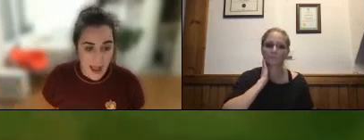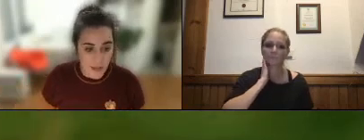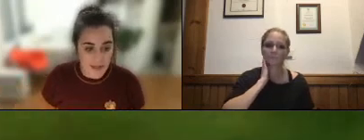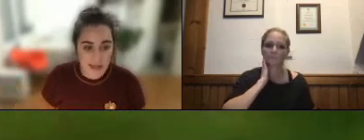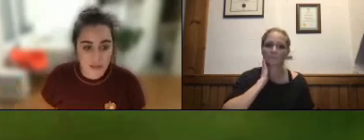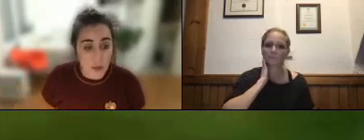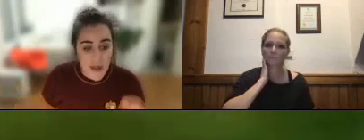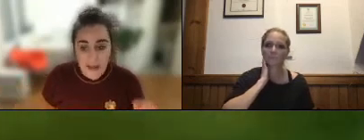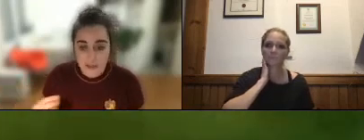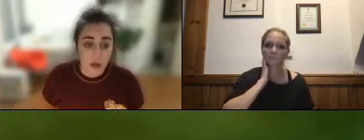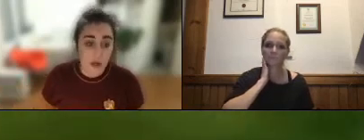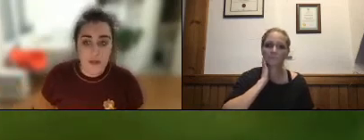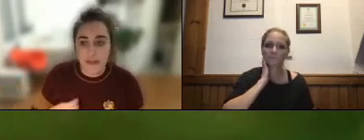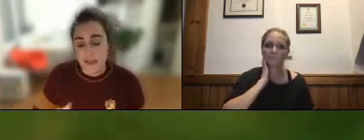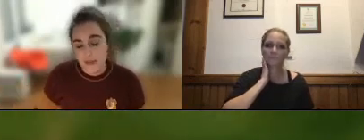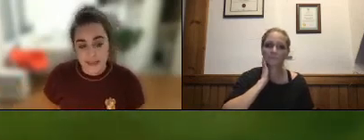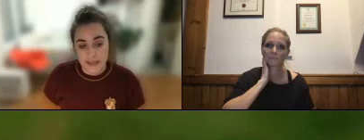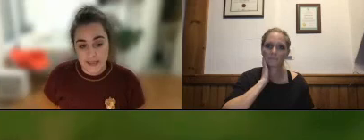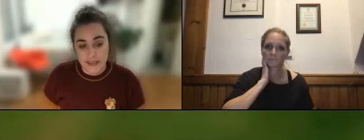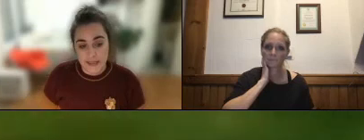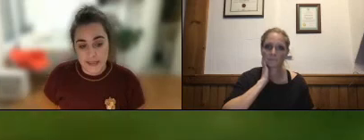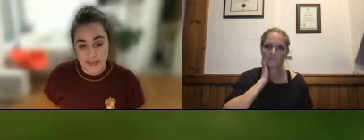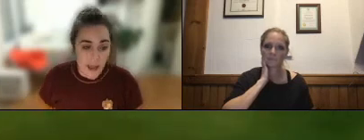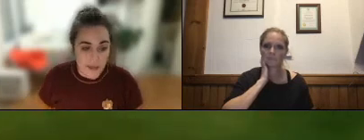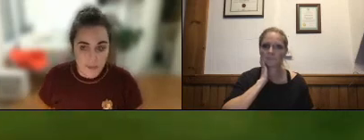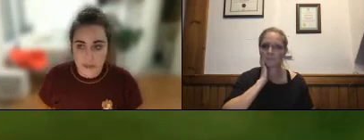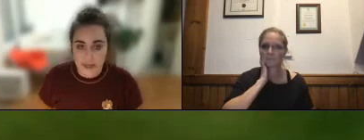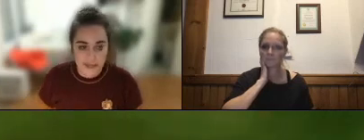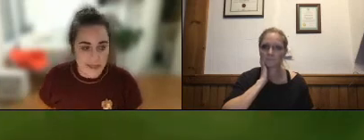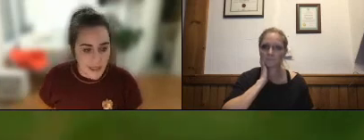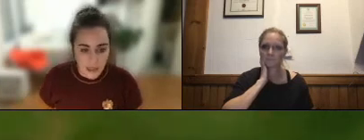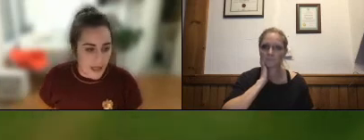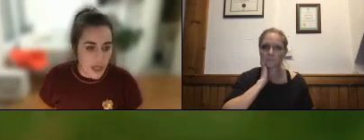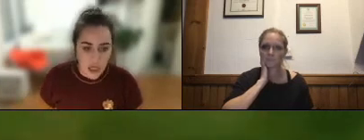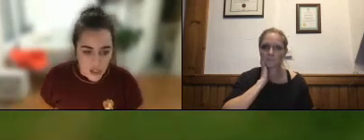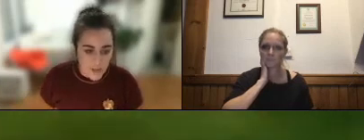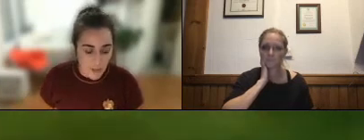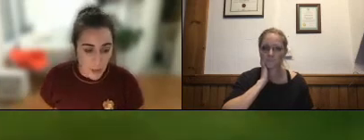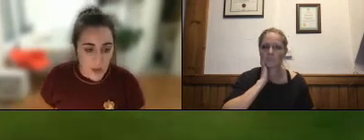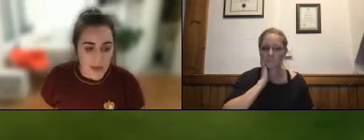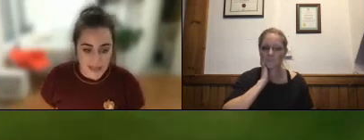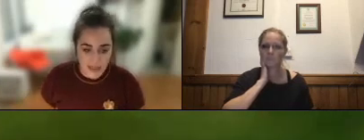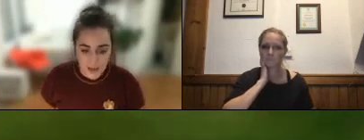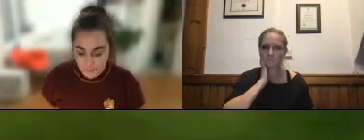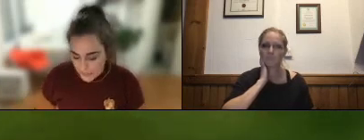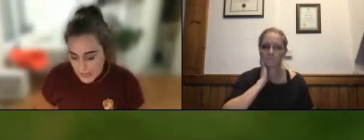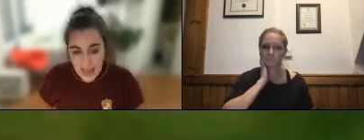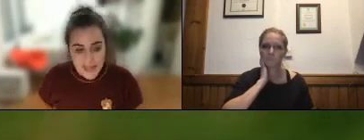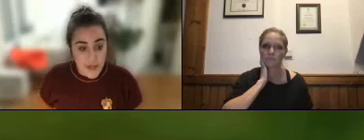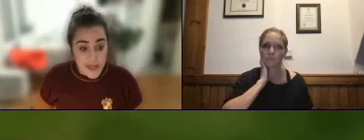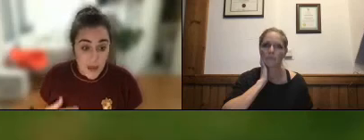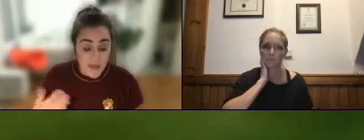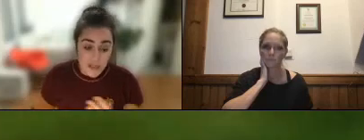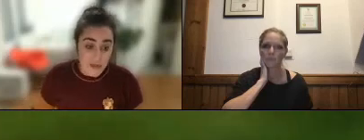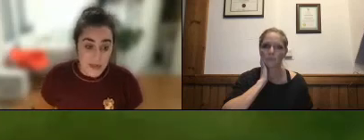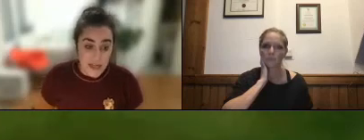it happens. And although we have some clues and some details about this process, there's still like a huge amount more that we need to learn. And so